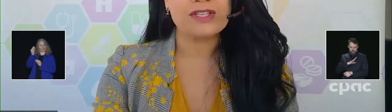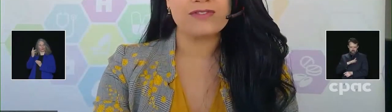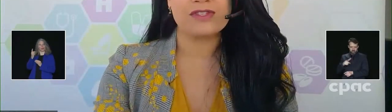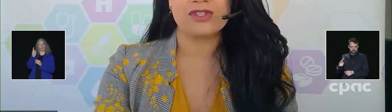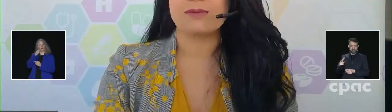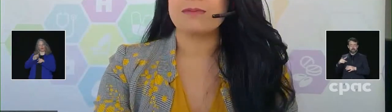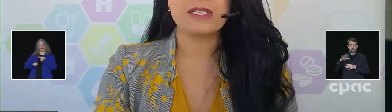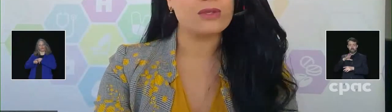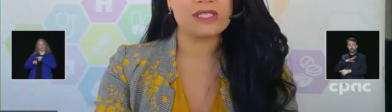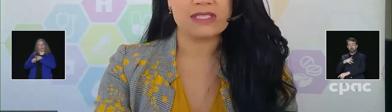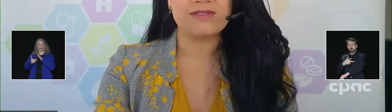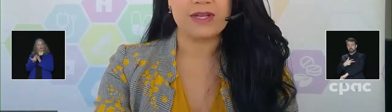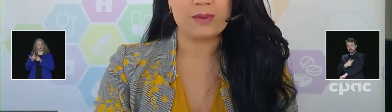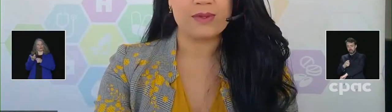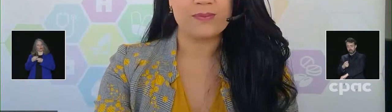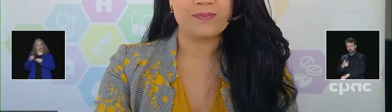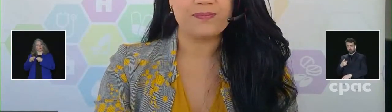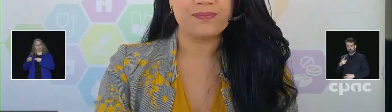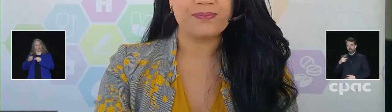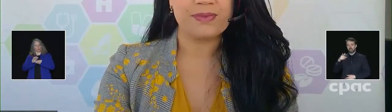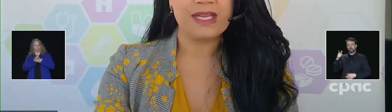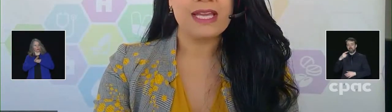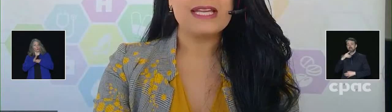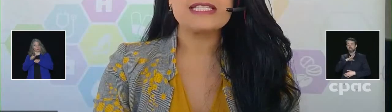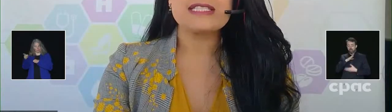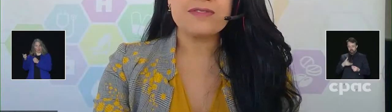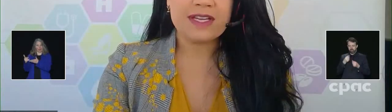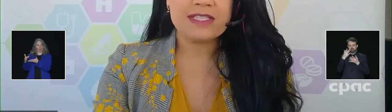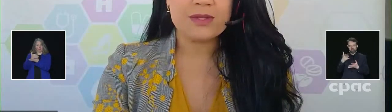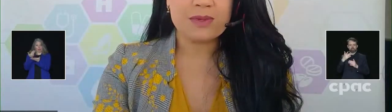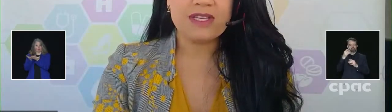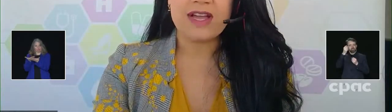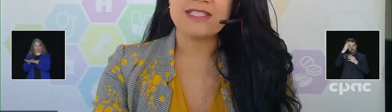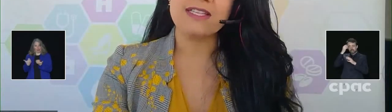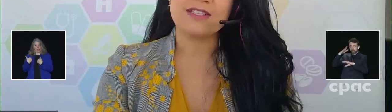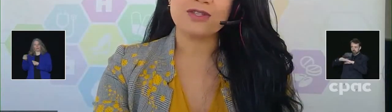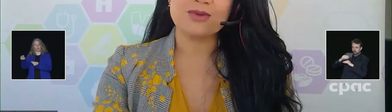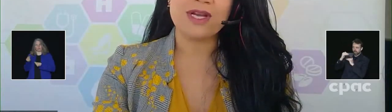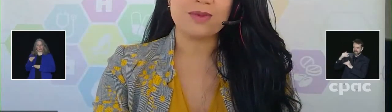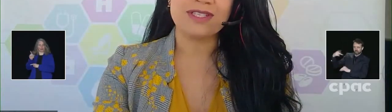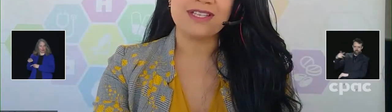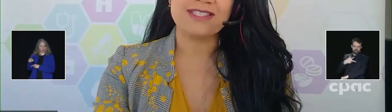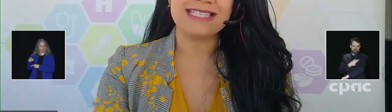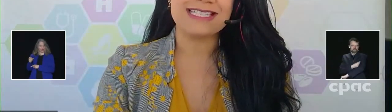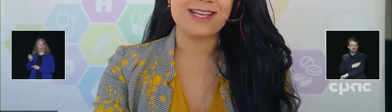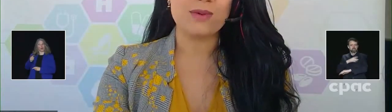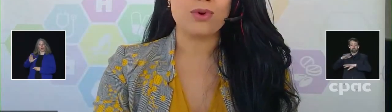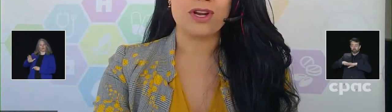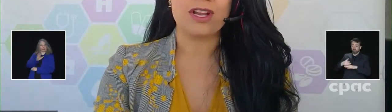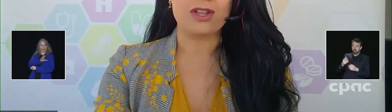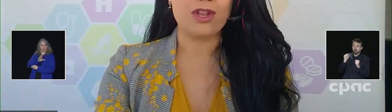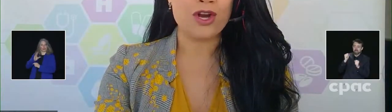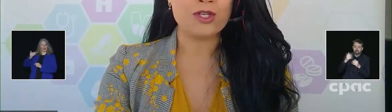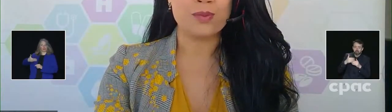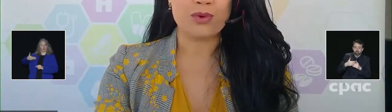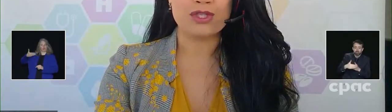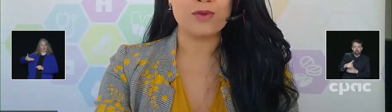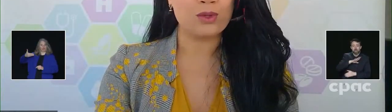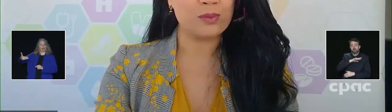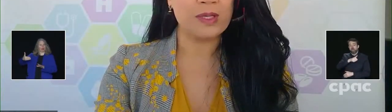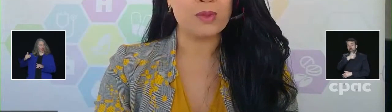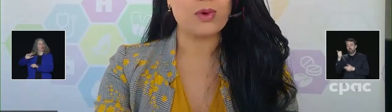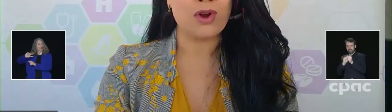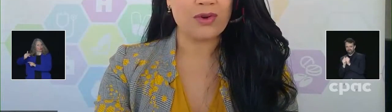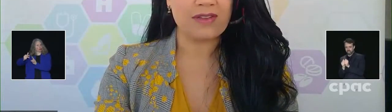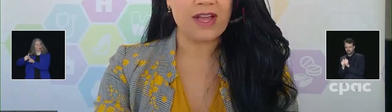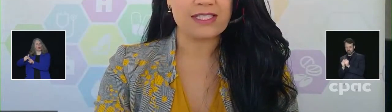emerging variants of concern as soon as it is available. Since the phase three vaccine clinical trials were conducted at a time where a large proportion